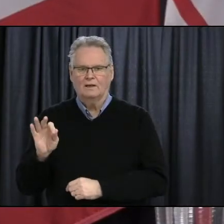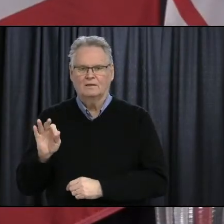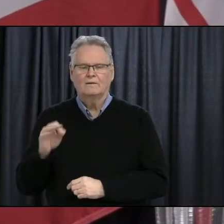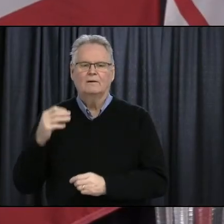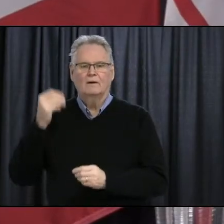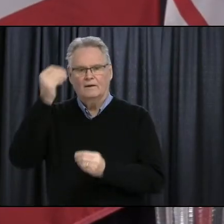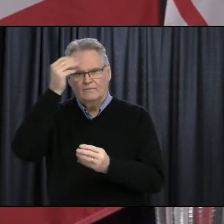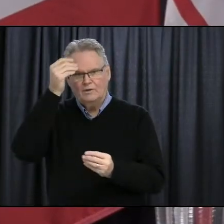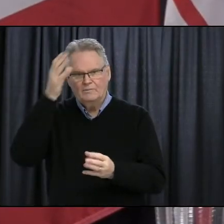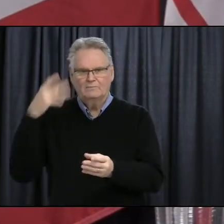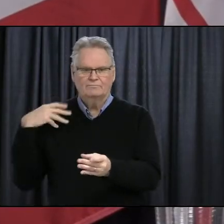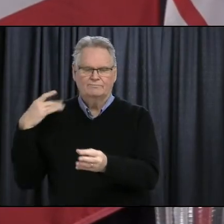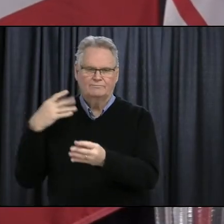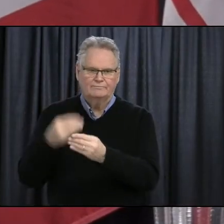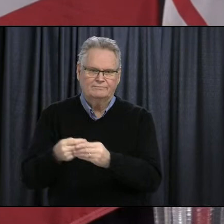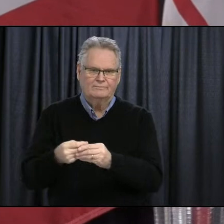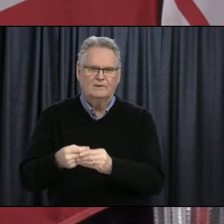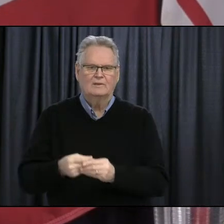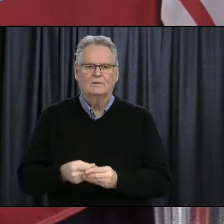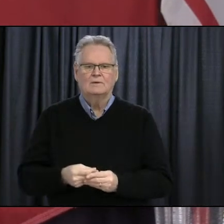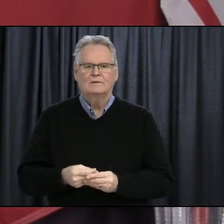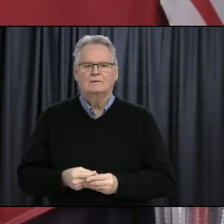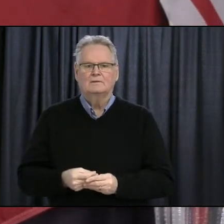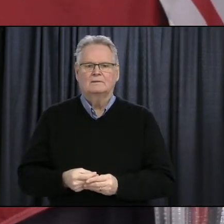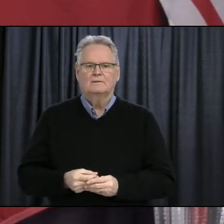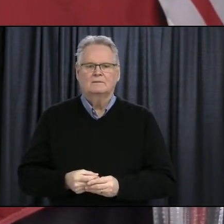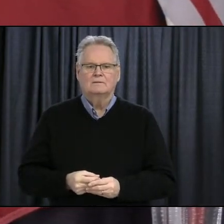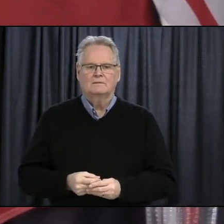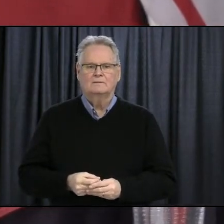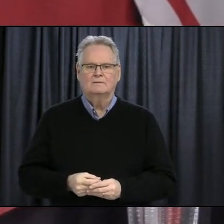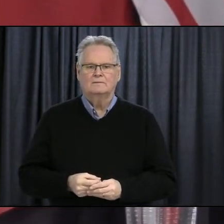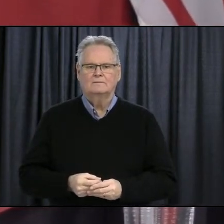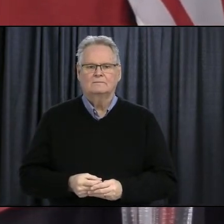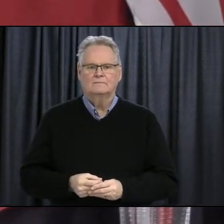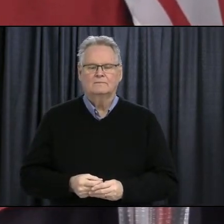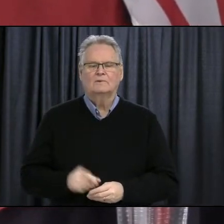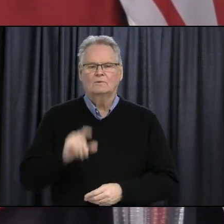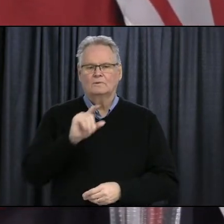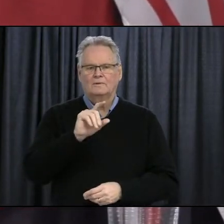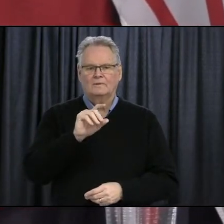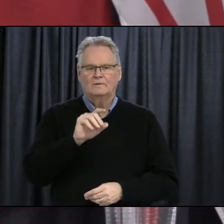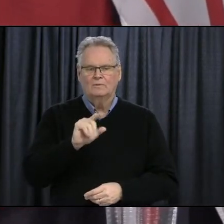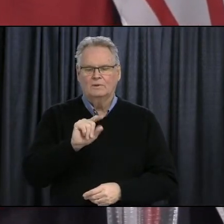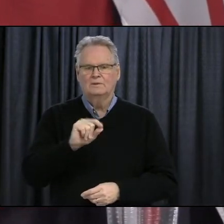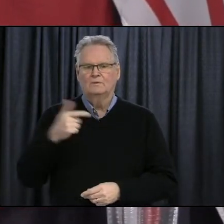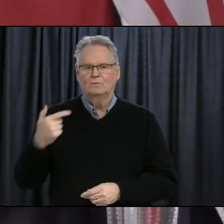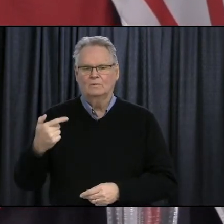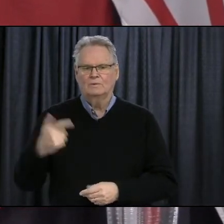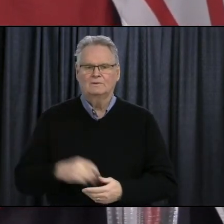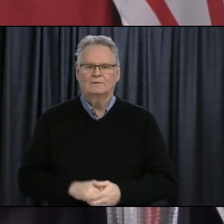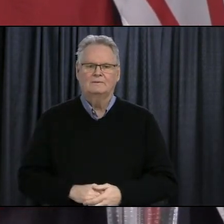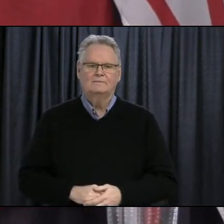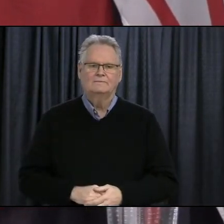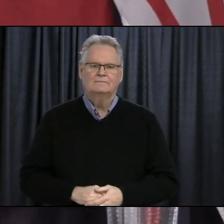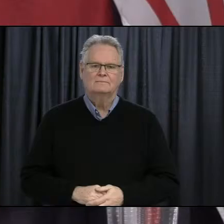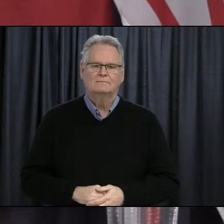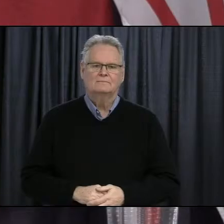2021. I'll now turn things over to Dr. Fitzgerald for an update on the latest numbers as we start a new week.